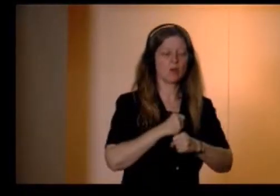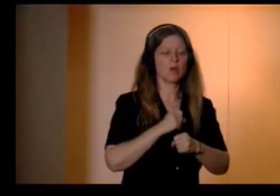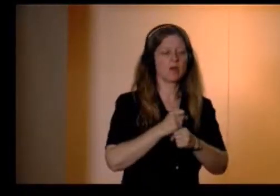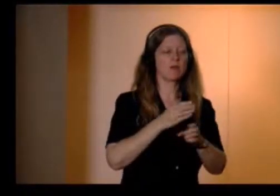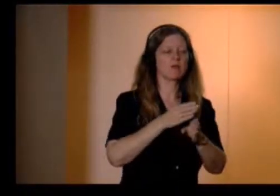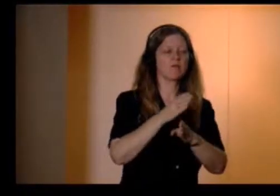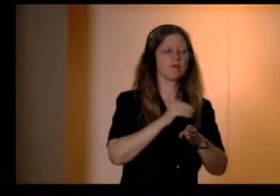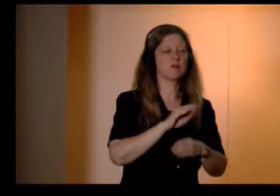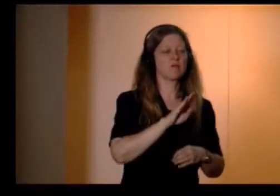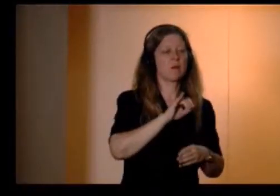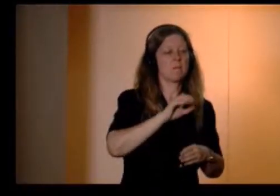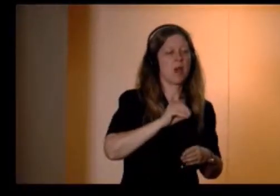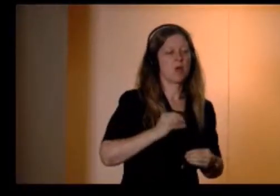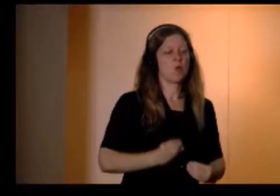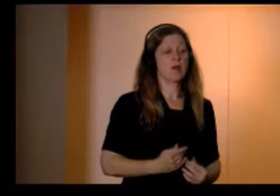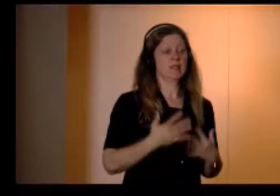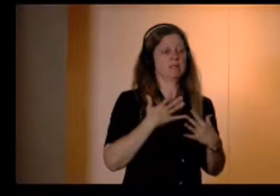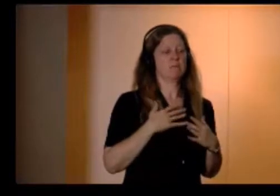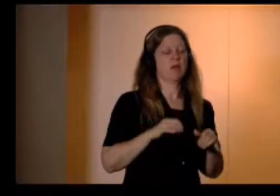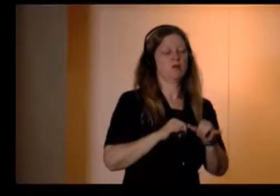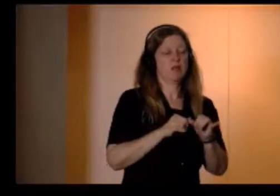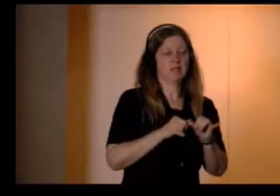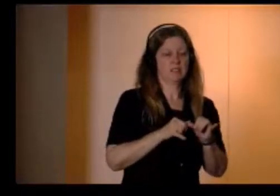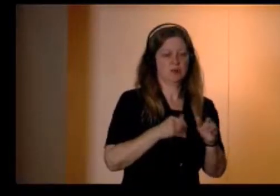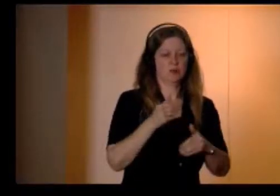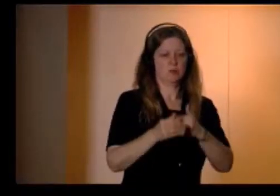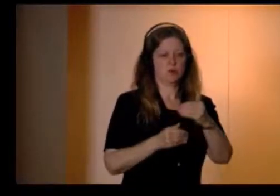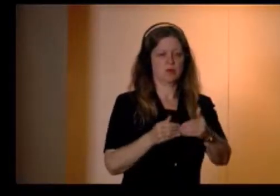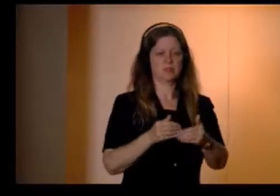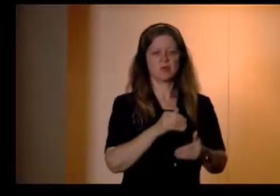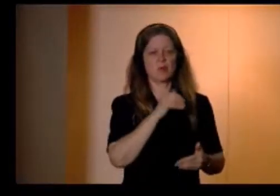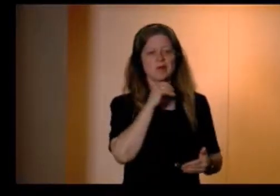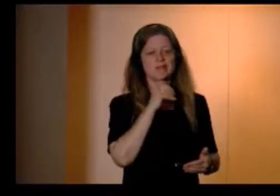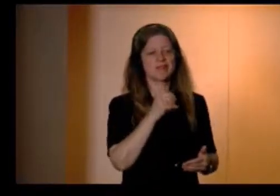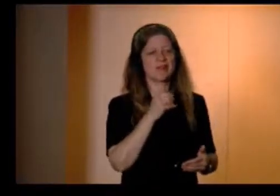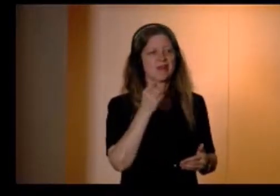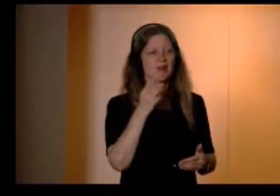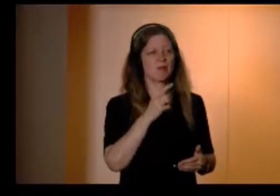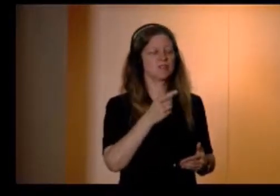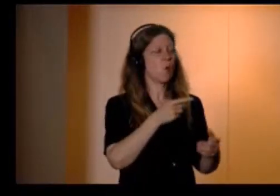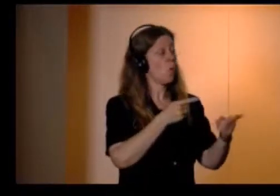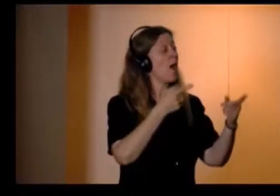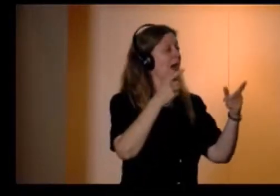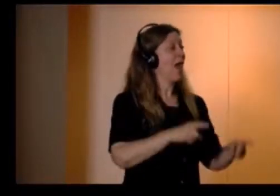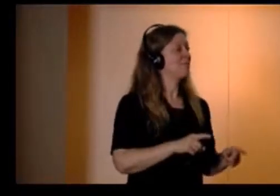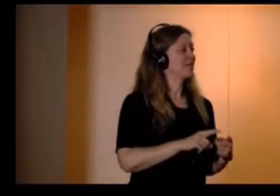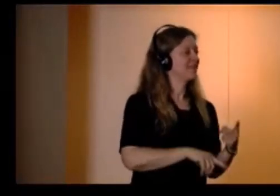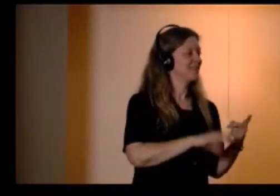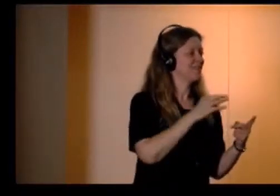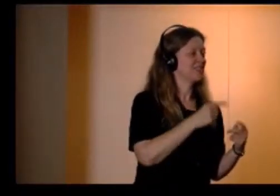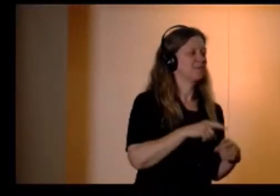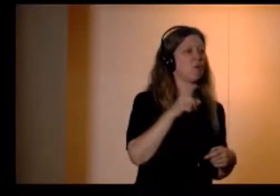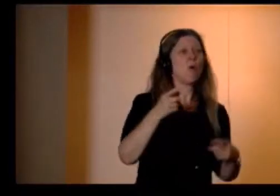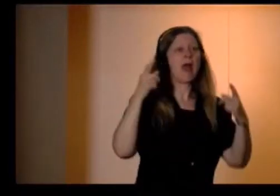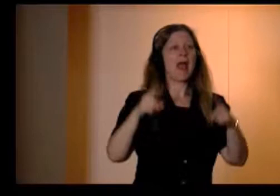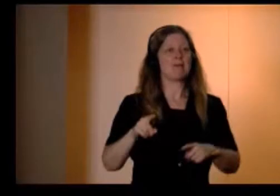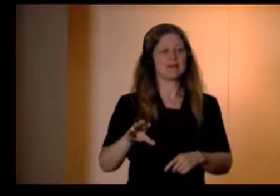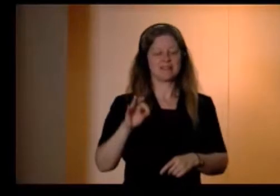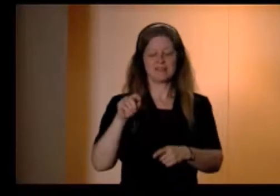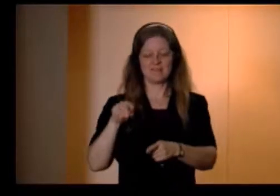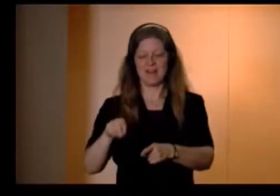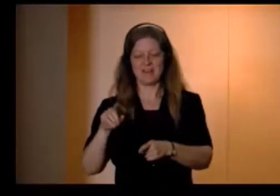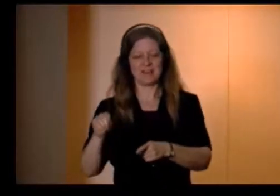engineering progress, right, where it's not just this hunter-gatherer thing where somebody happens to come across this one specimen and say, oh,